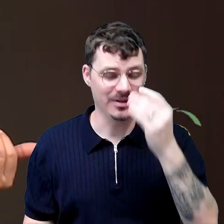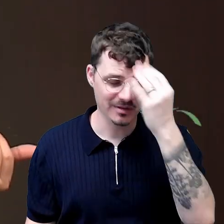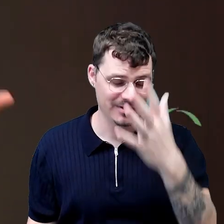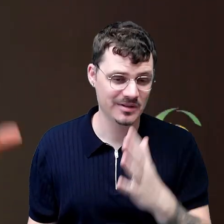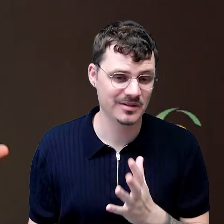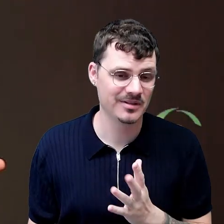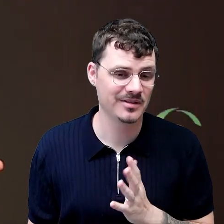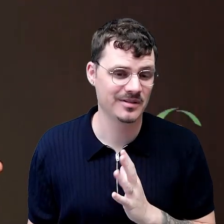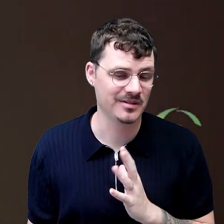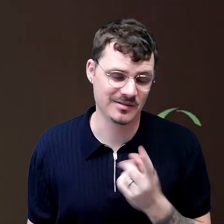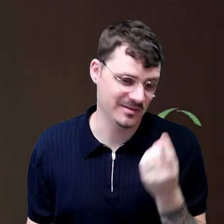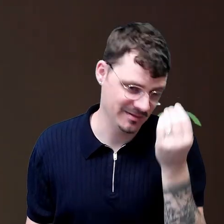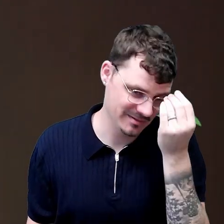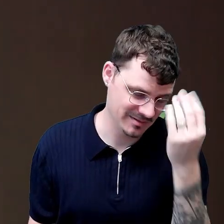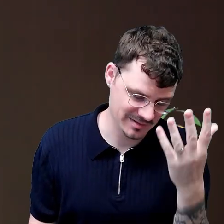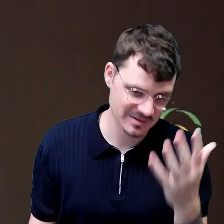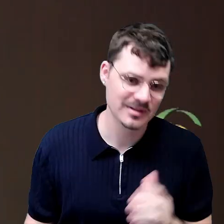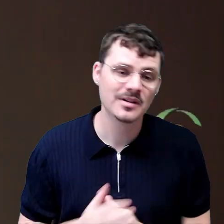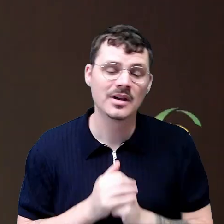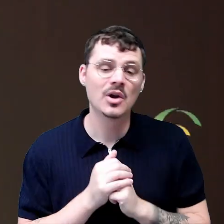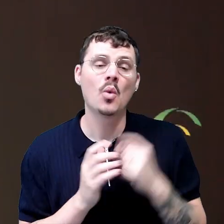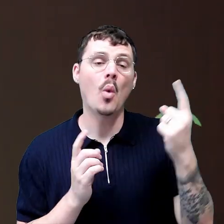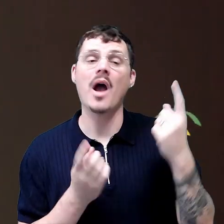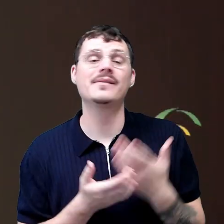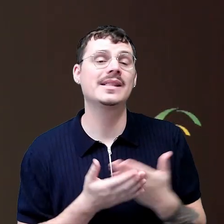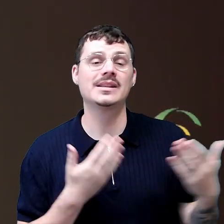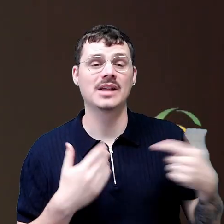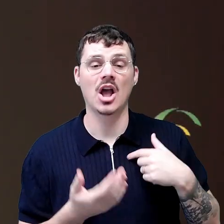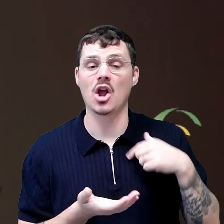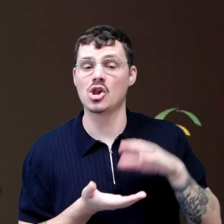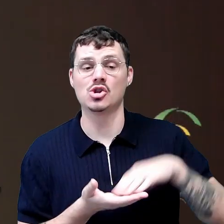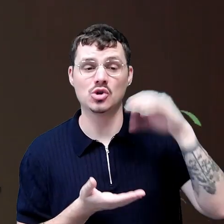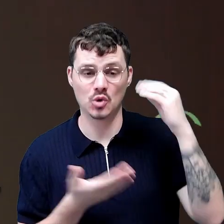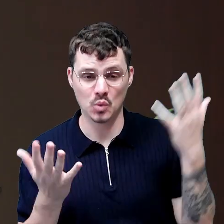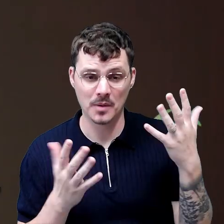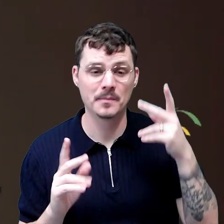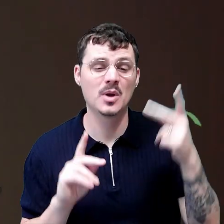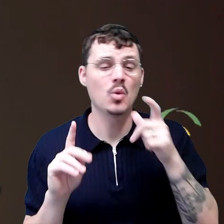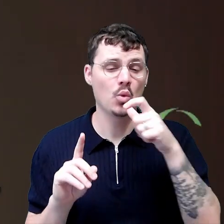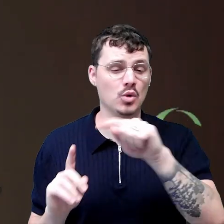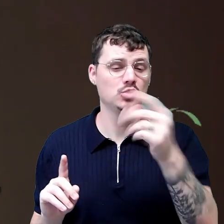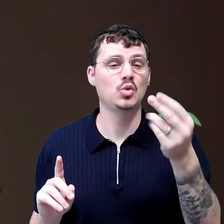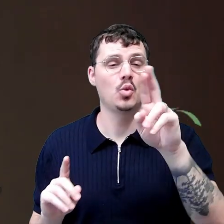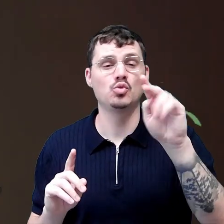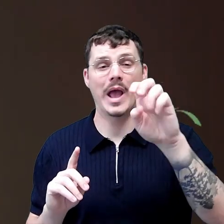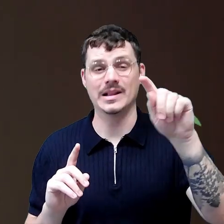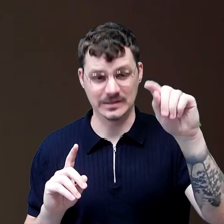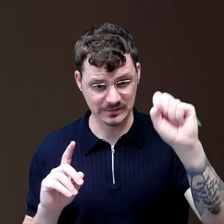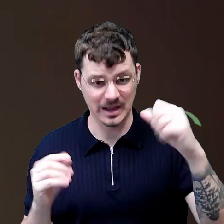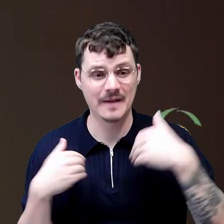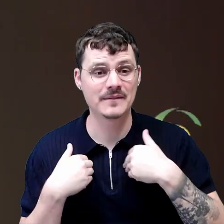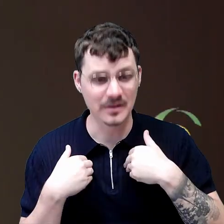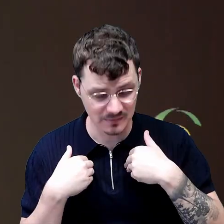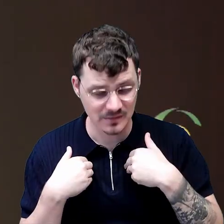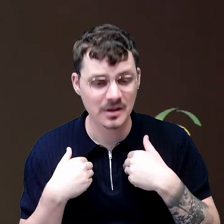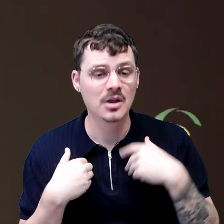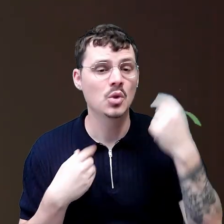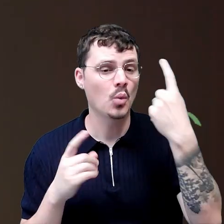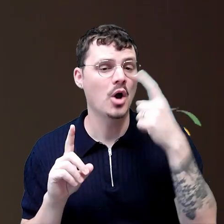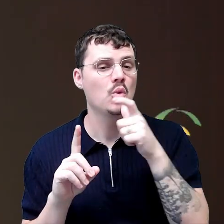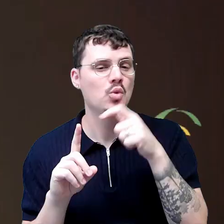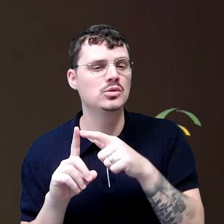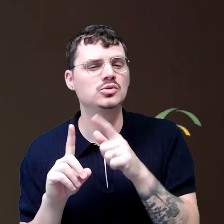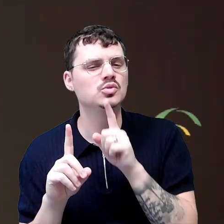ever, just saying. And one of the things that I learned is that for people with Tourette syndrome, the ones who